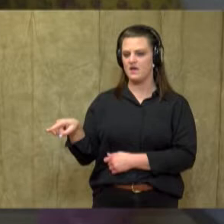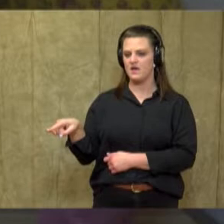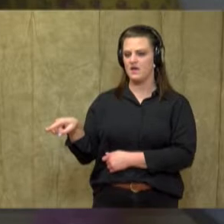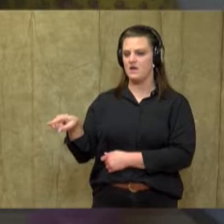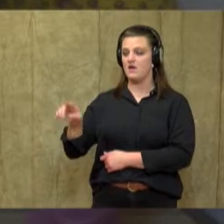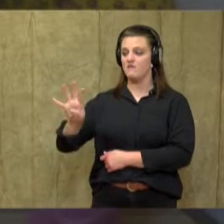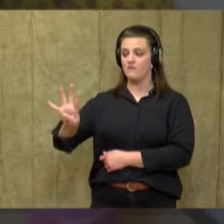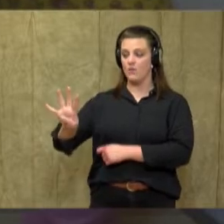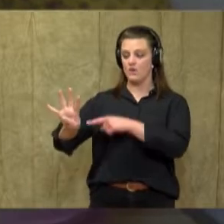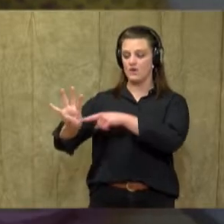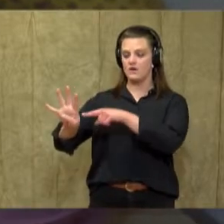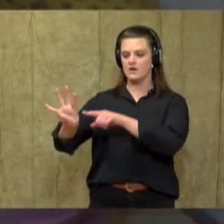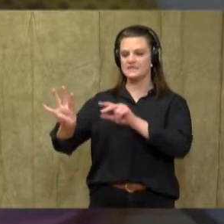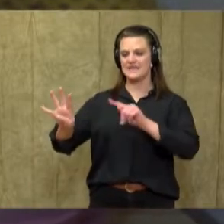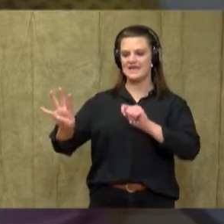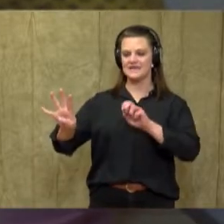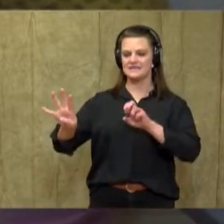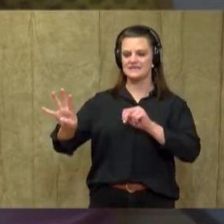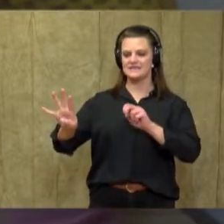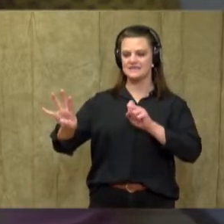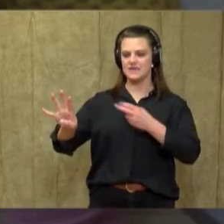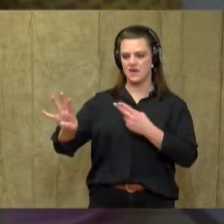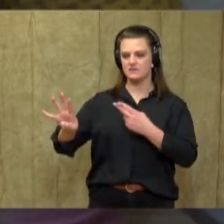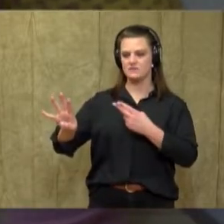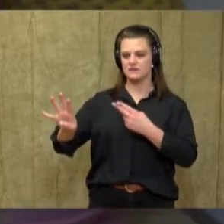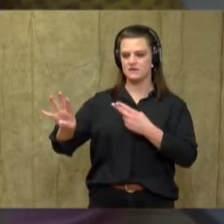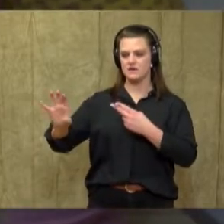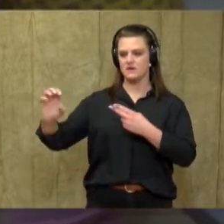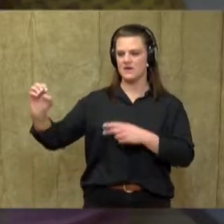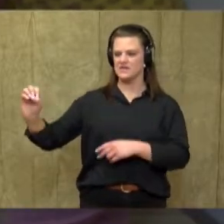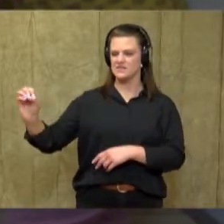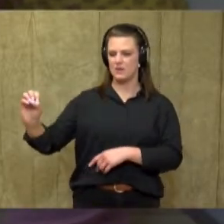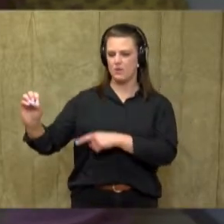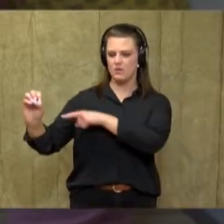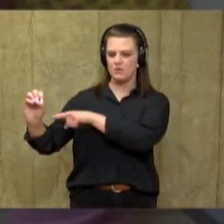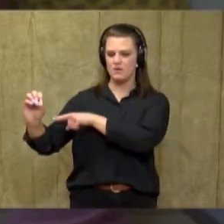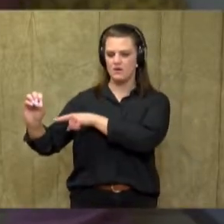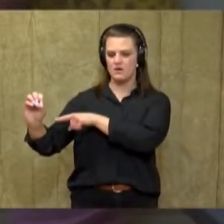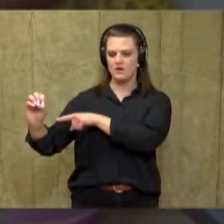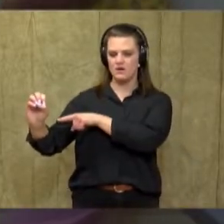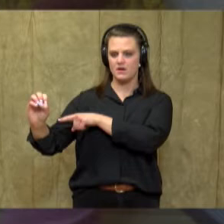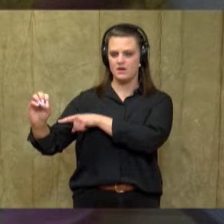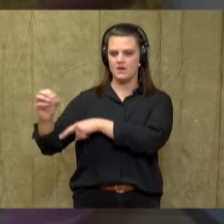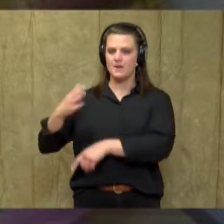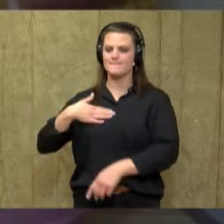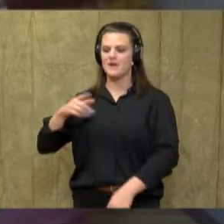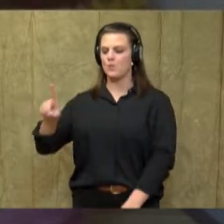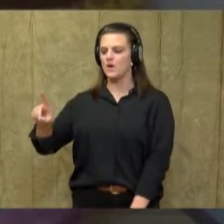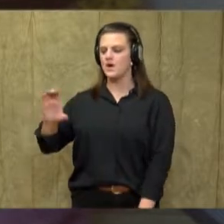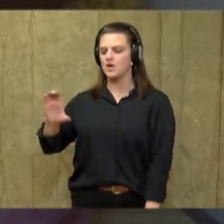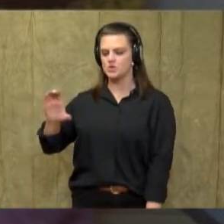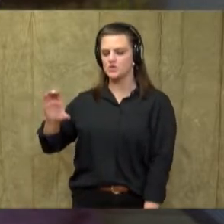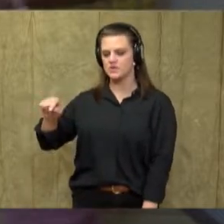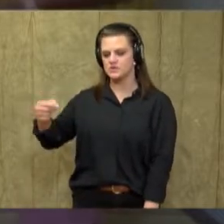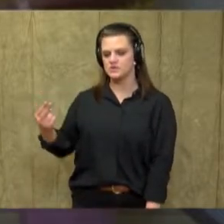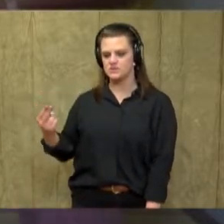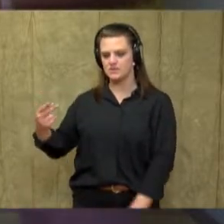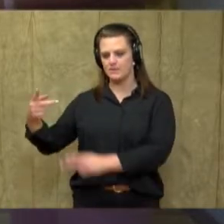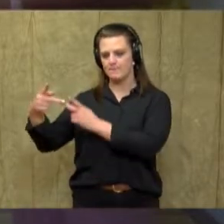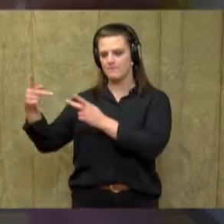4 tenths, 4 in the tenths place, and this next spot is actually my hundredths